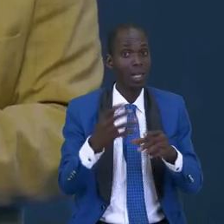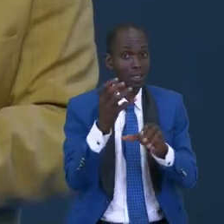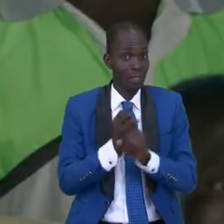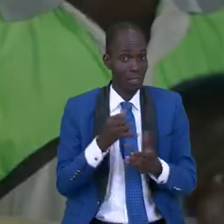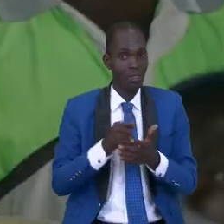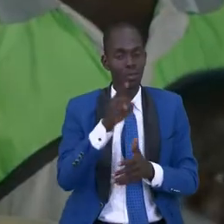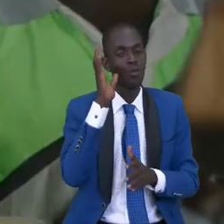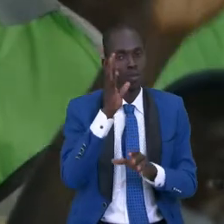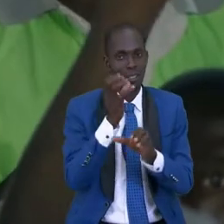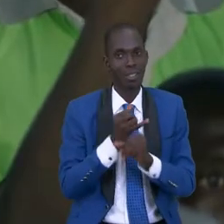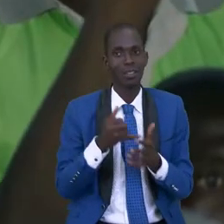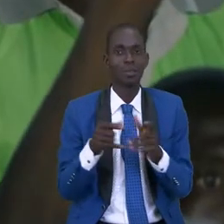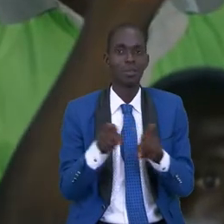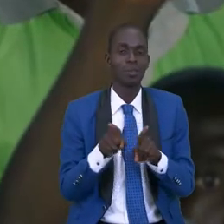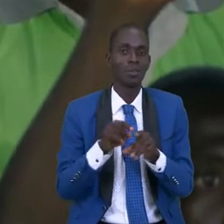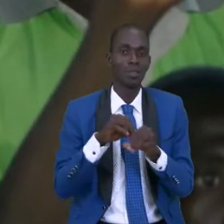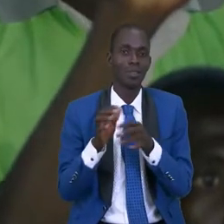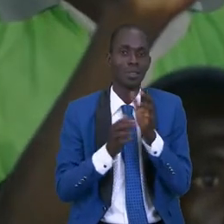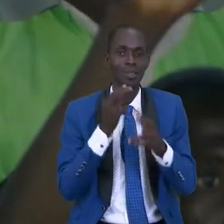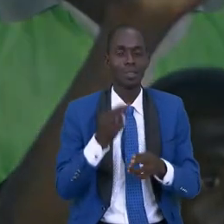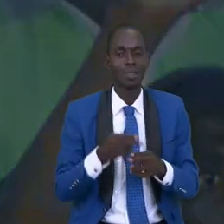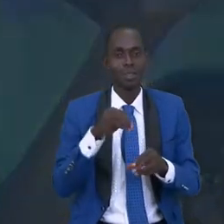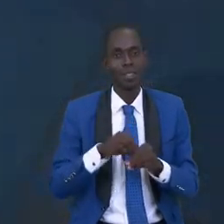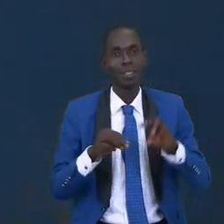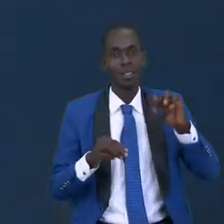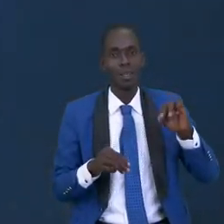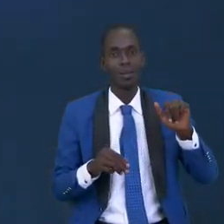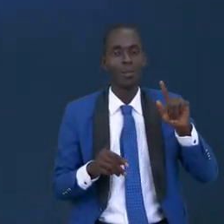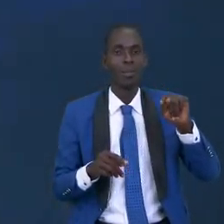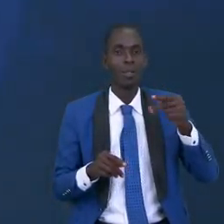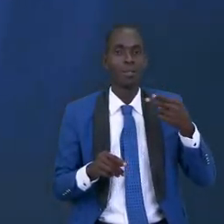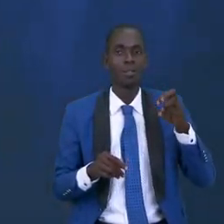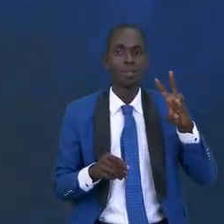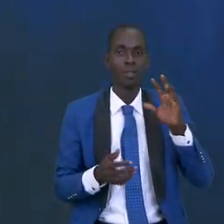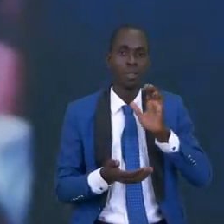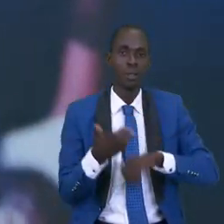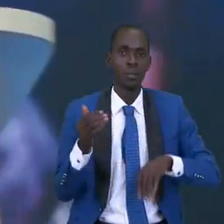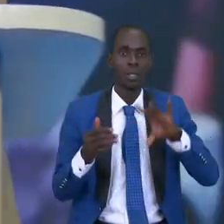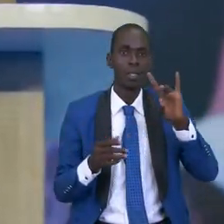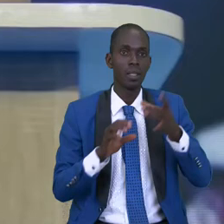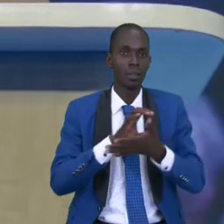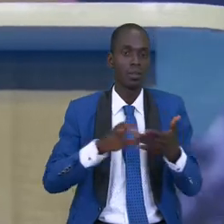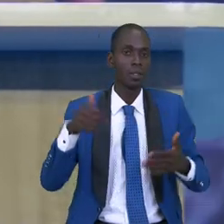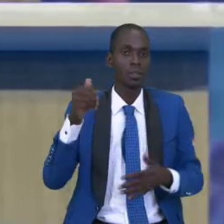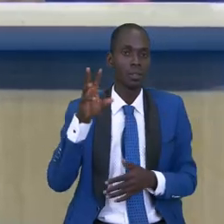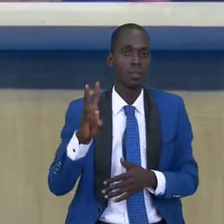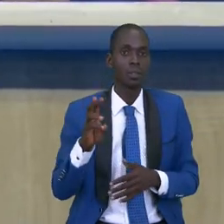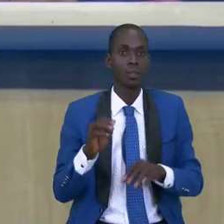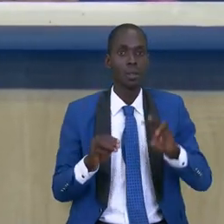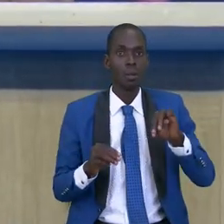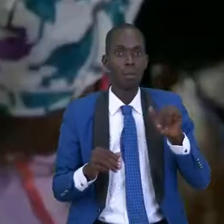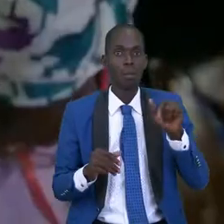it. Matthew chapter 8, I'm reading from verse 16. In Matthew